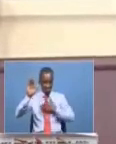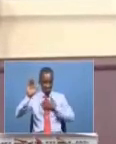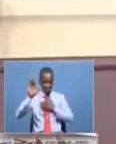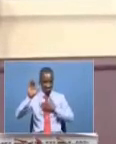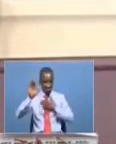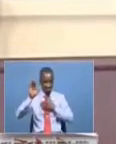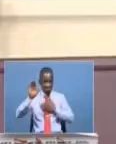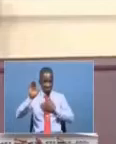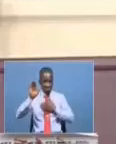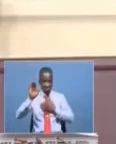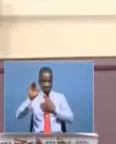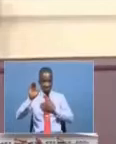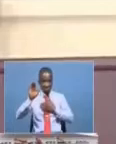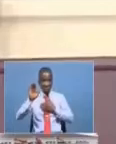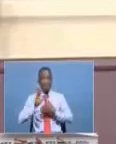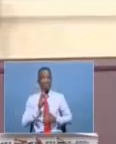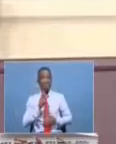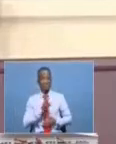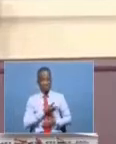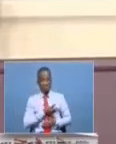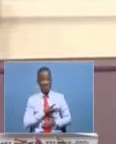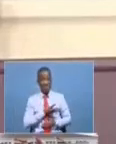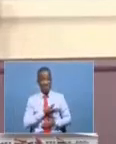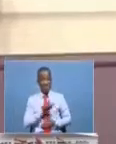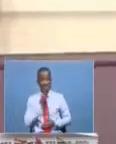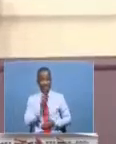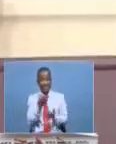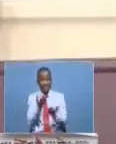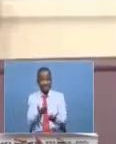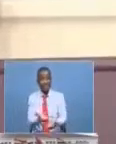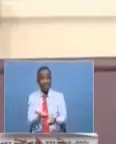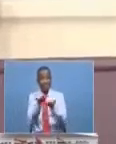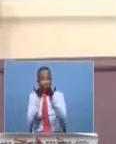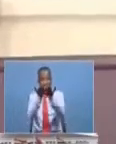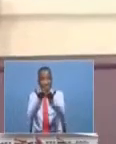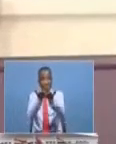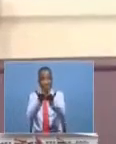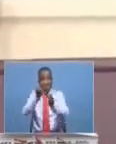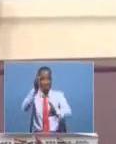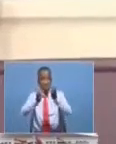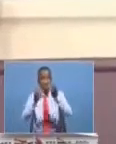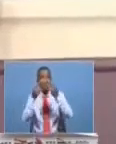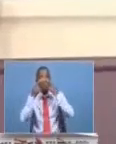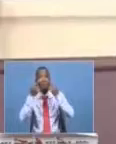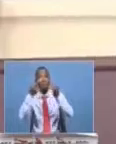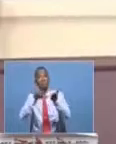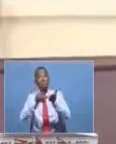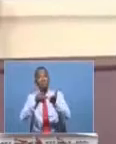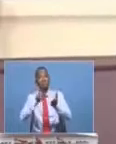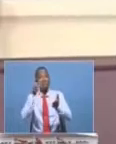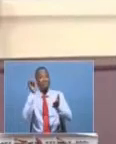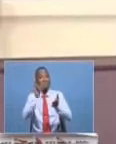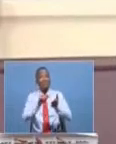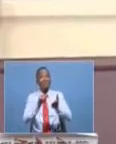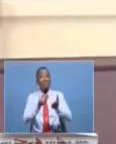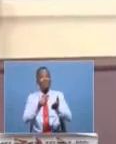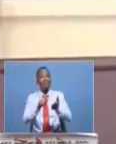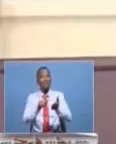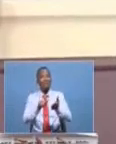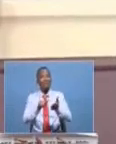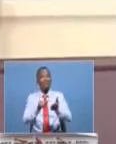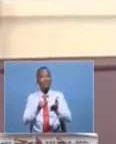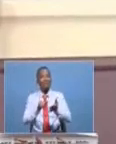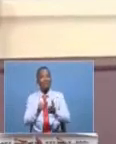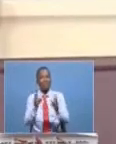we are submitting to this honorable court that this application is a classic case